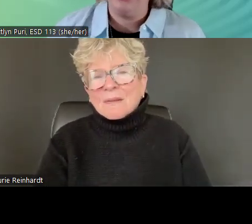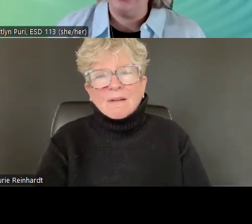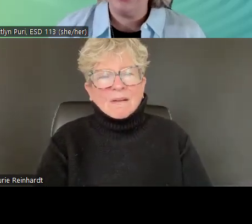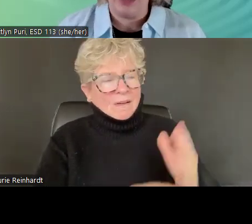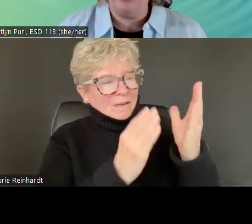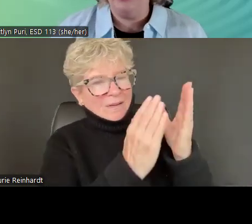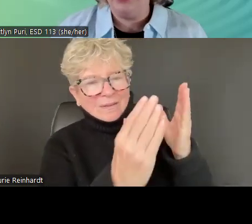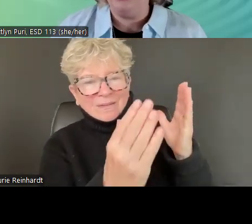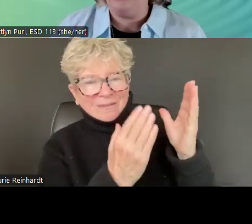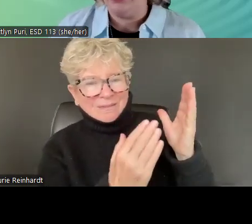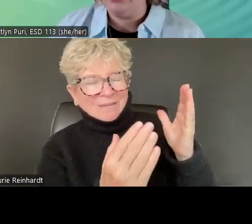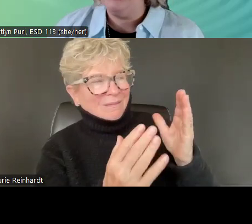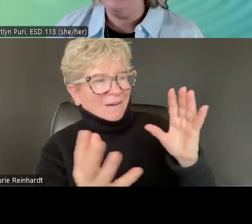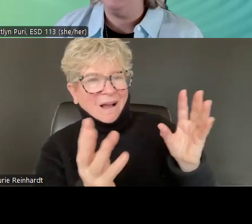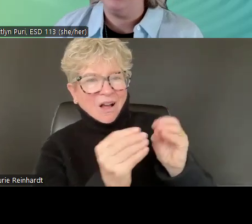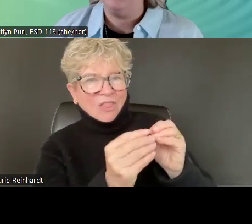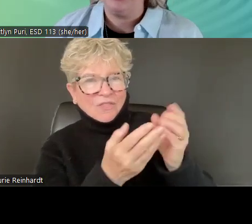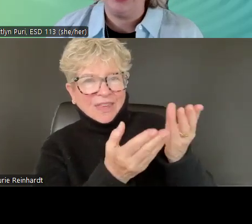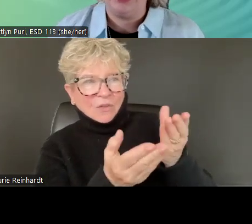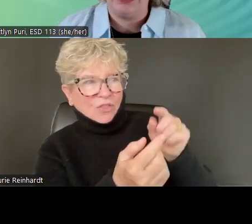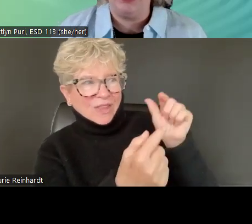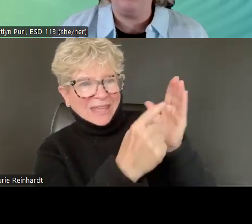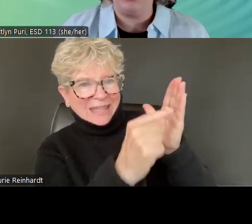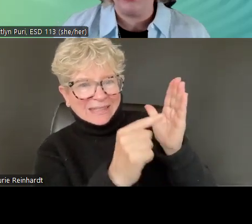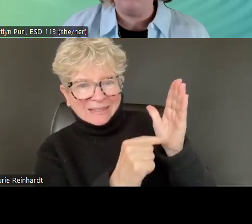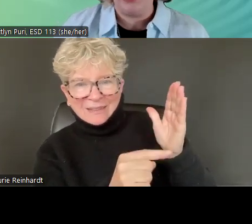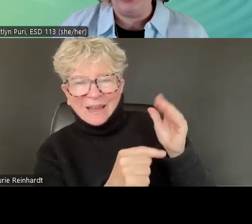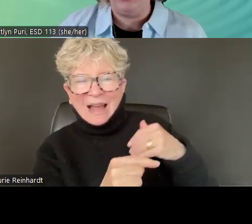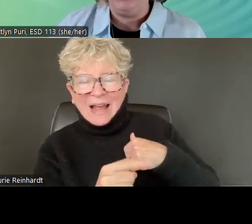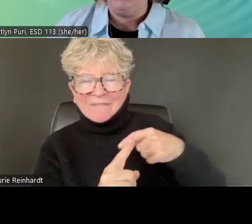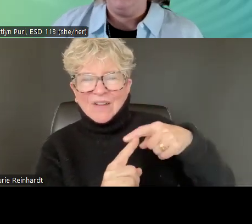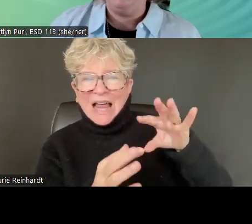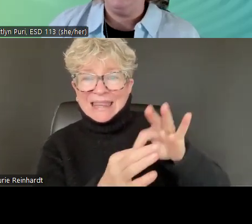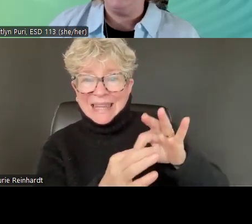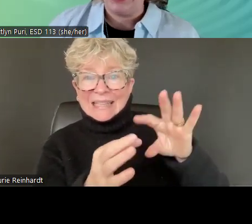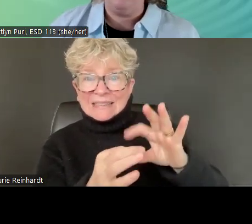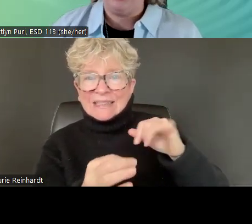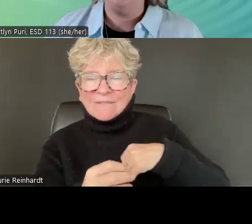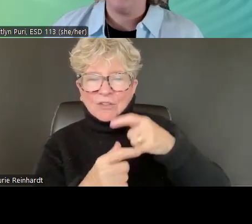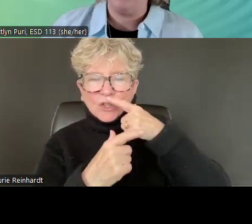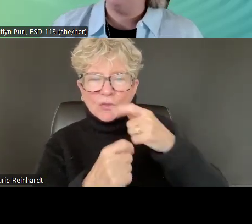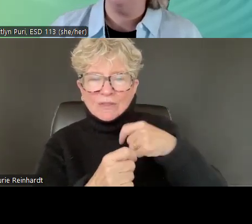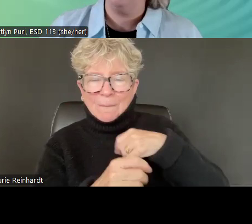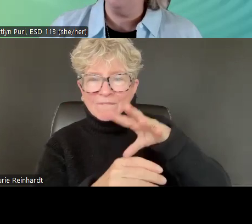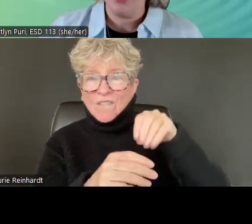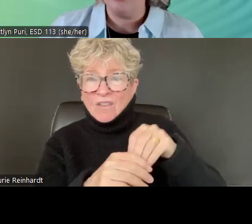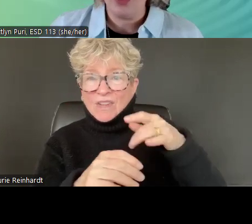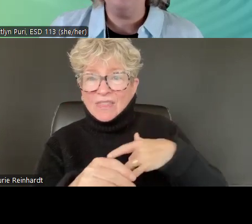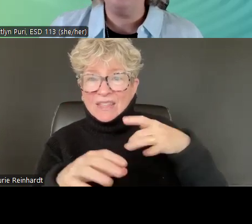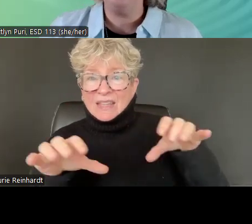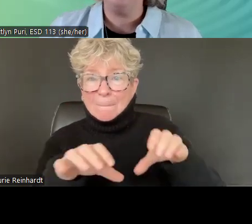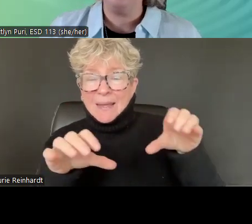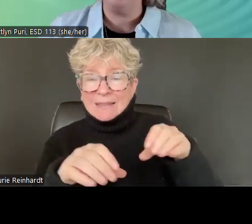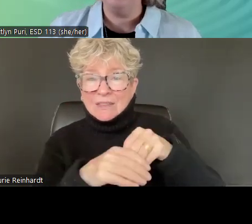have links that will be provided if you are interested in participating in these campaigns at your school as